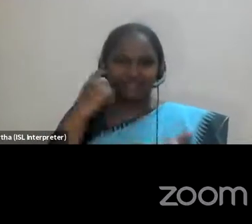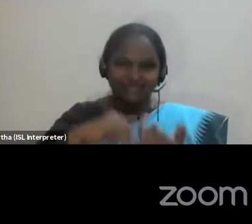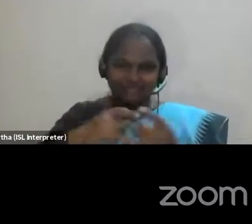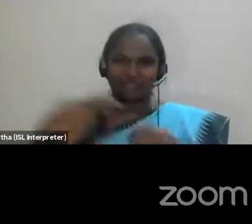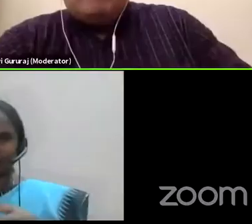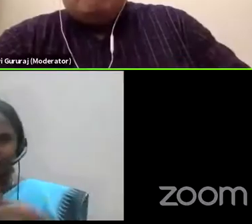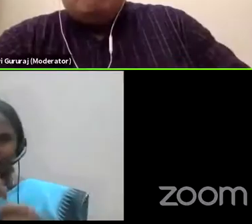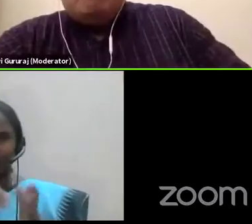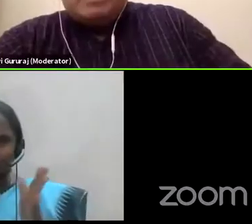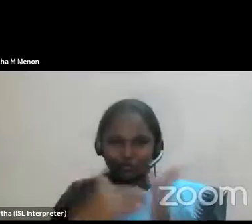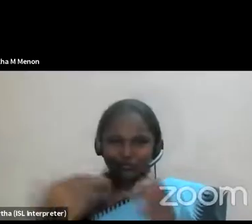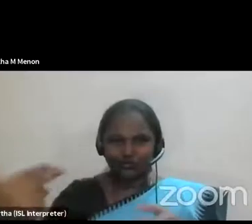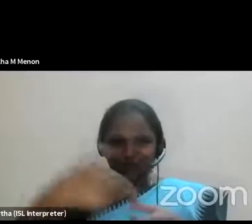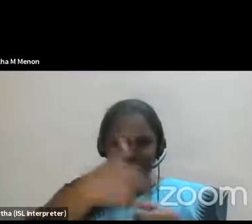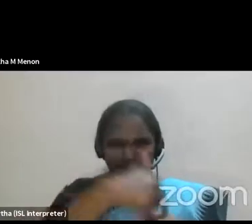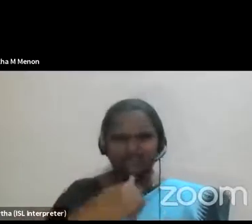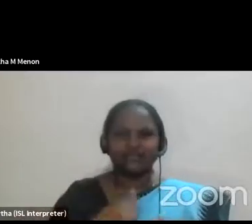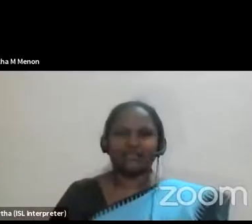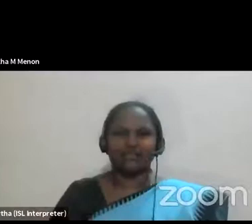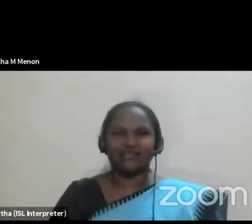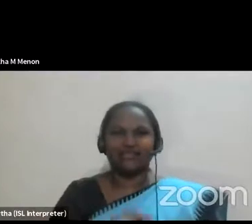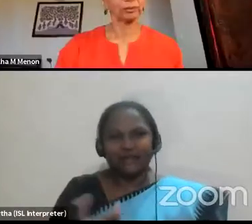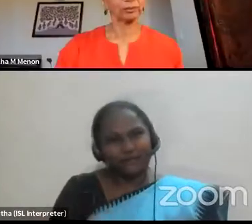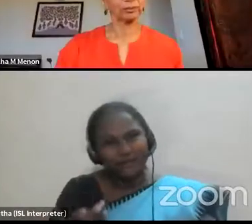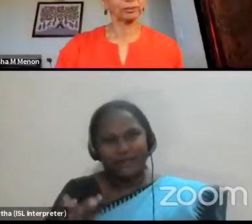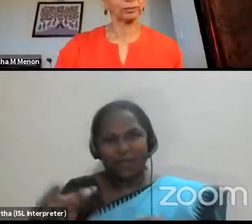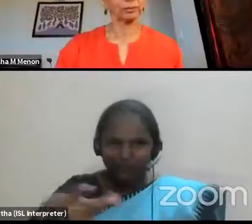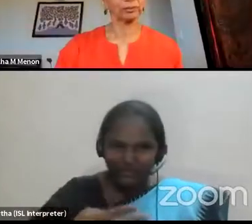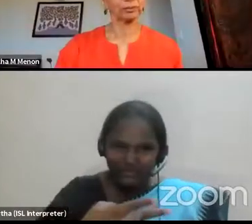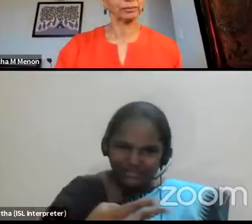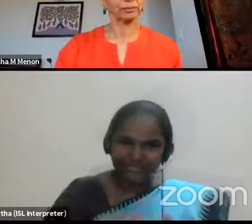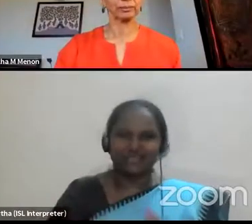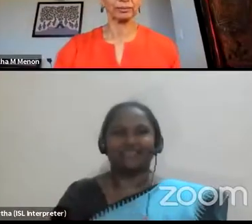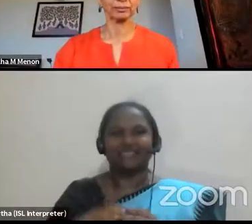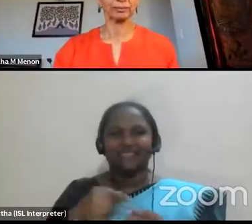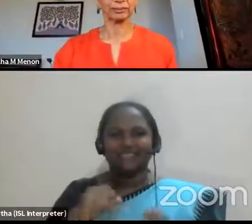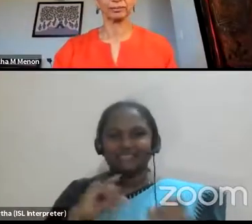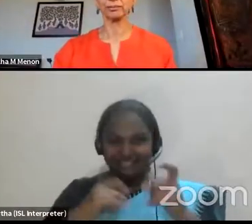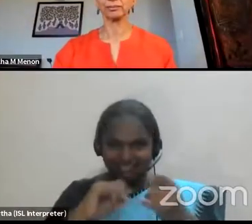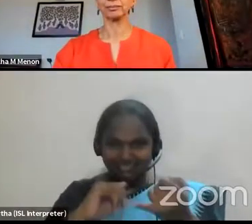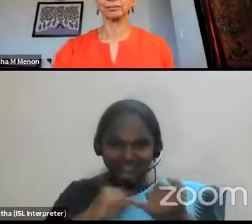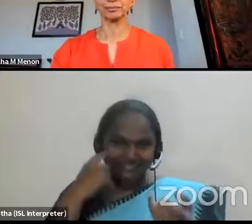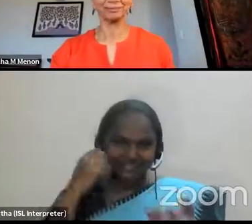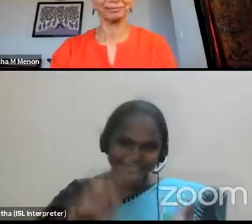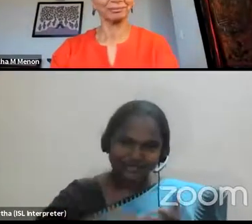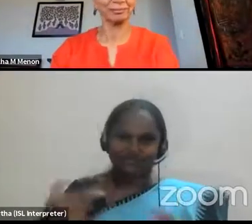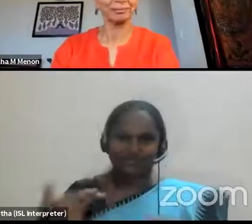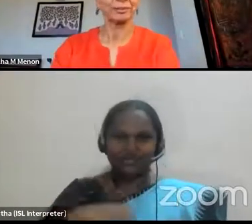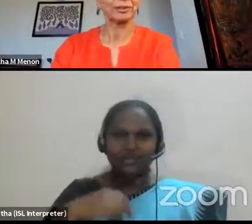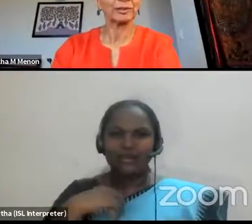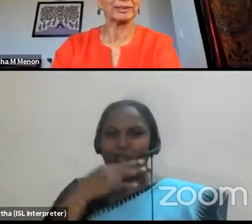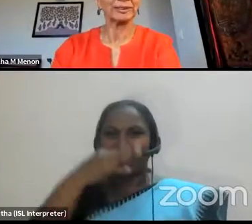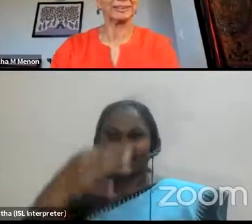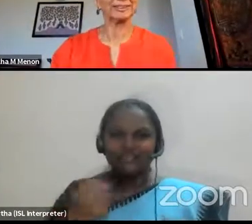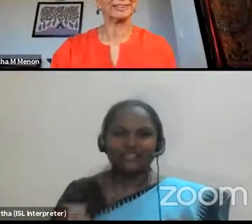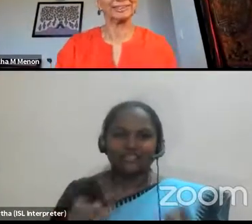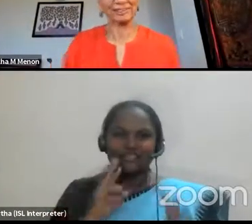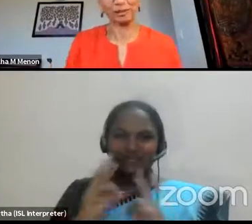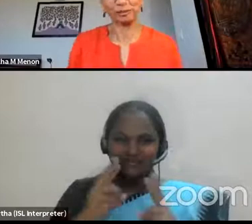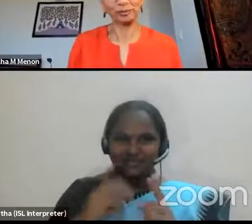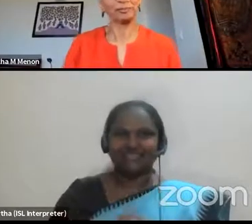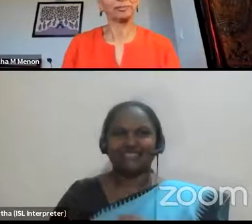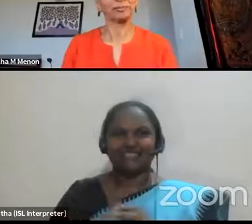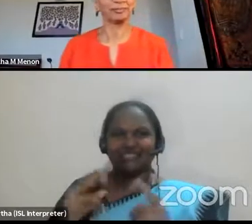Zoom. It's my delight to welcome them to the session tonight. So before I ask them to speak and